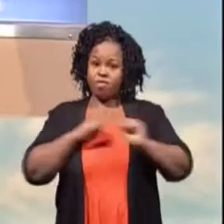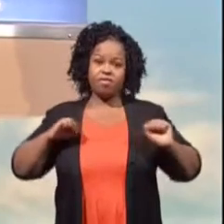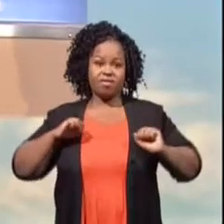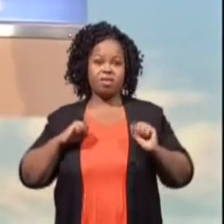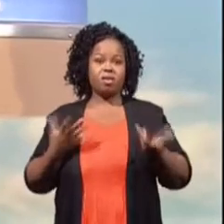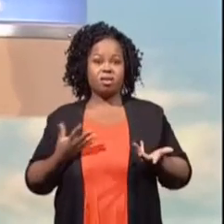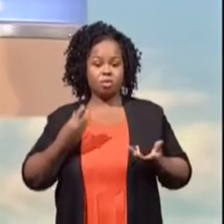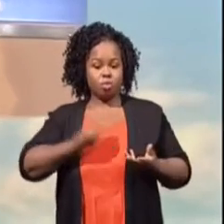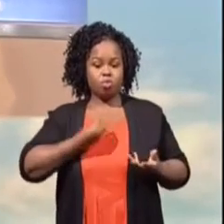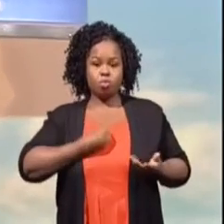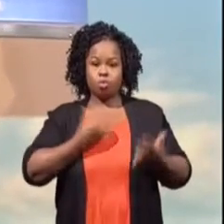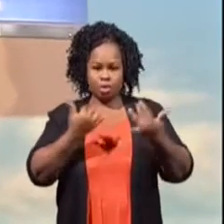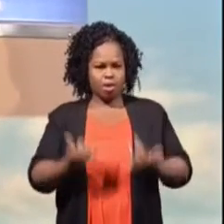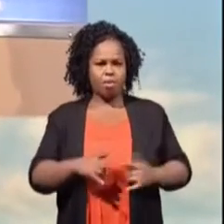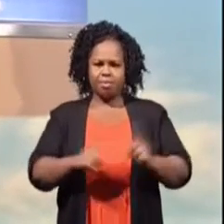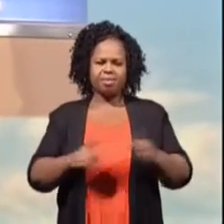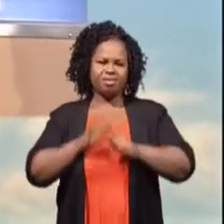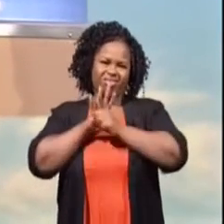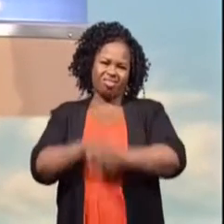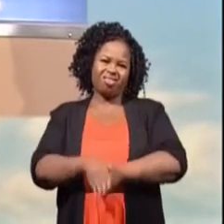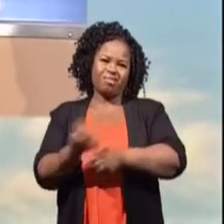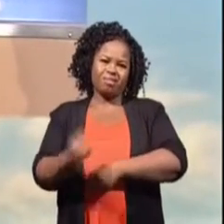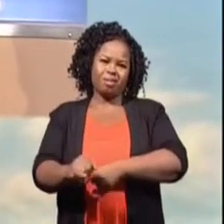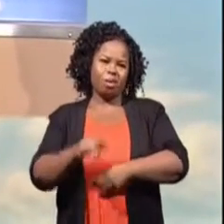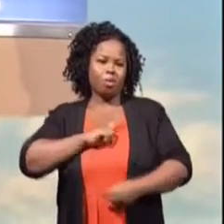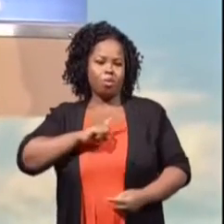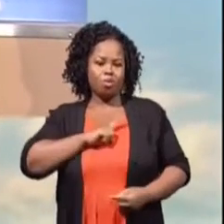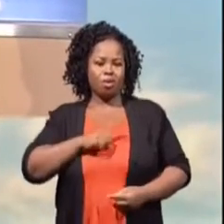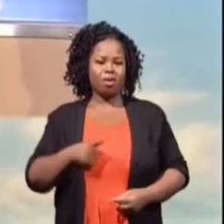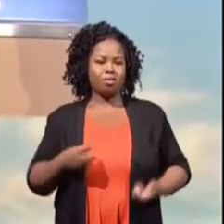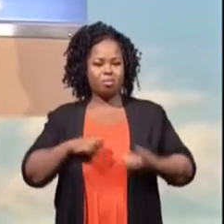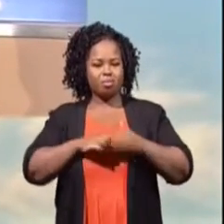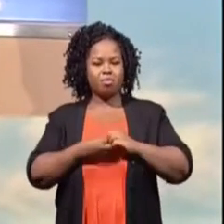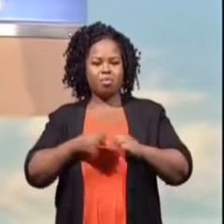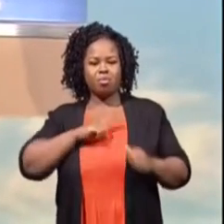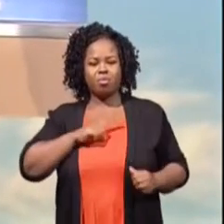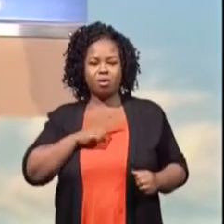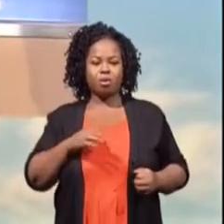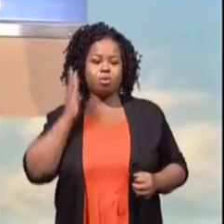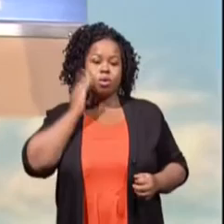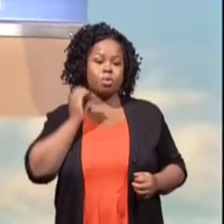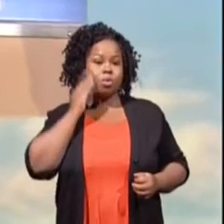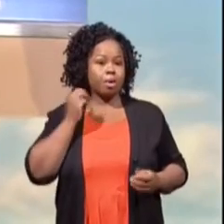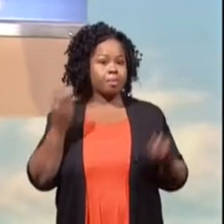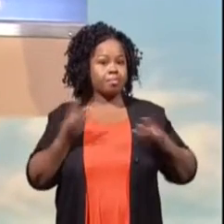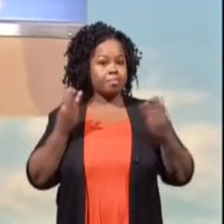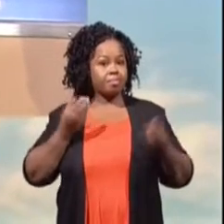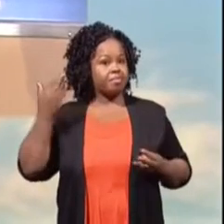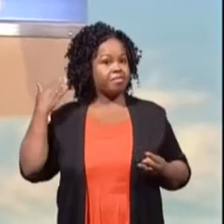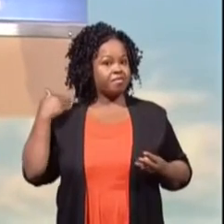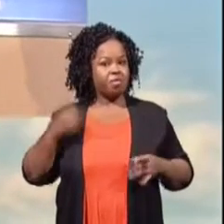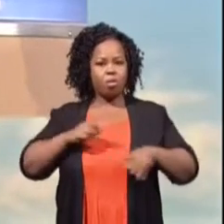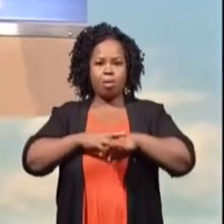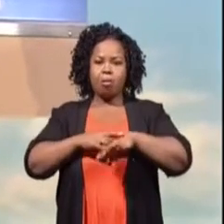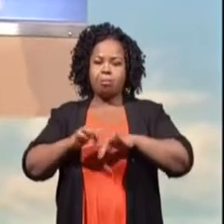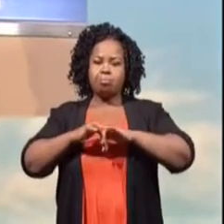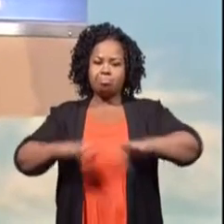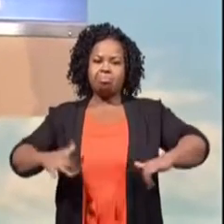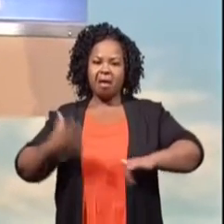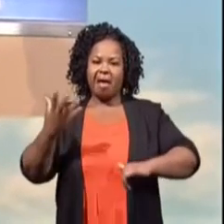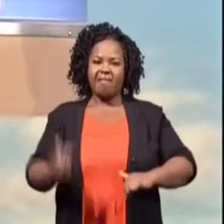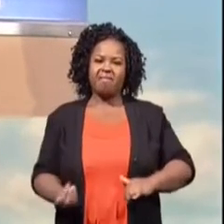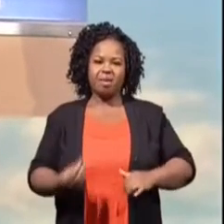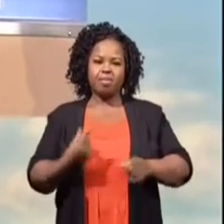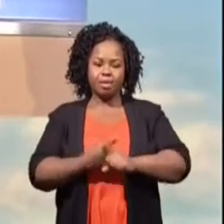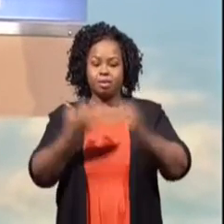kodwa sisecindezelekile umahluko nje ukuthi ngexesha kusaphethe abamhlophe kwakunebandlululo ngokwebala kanti